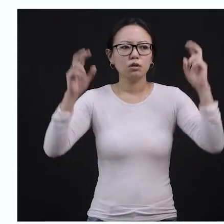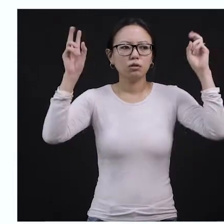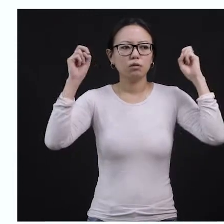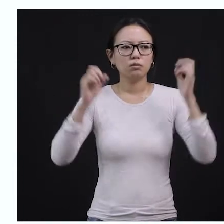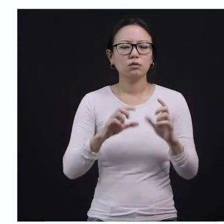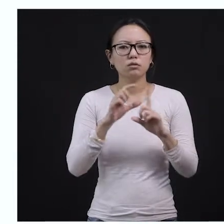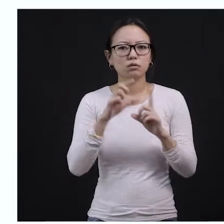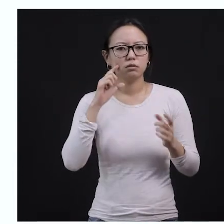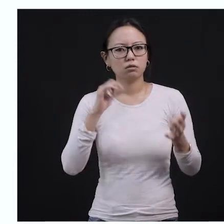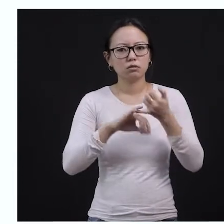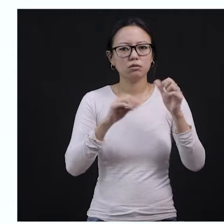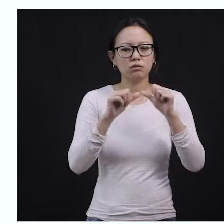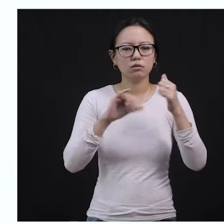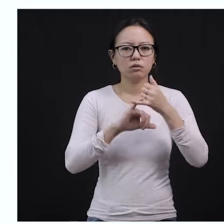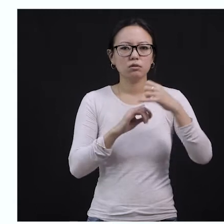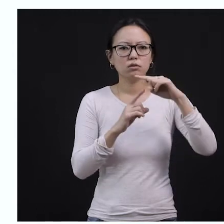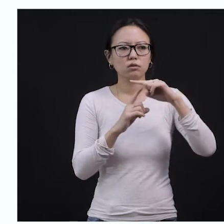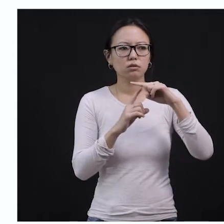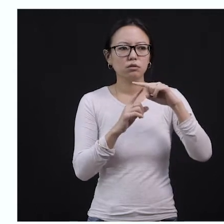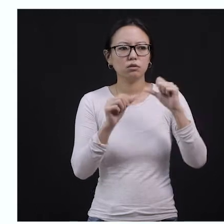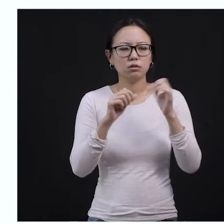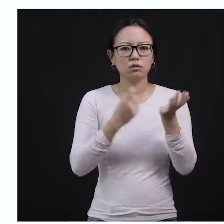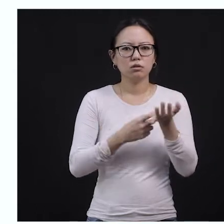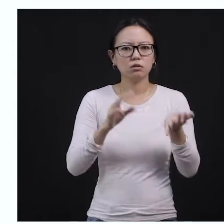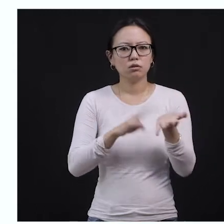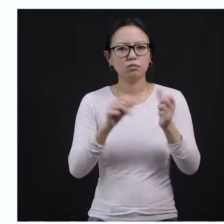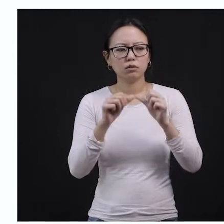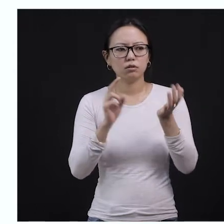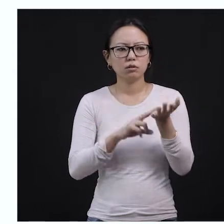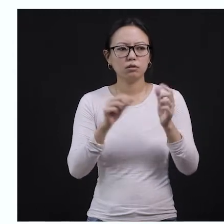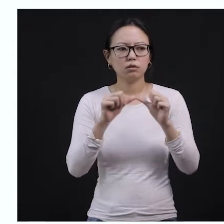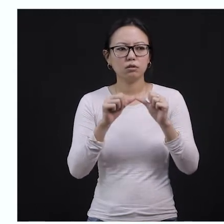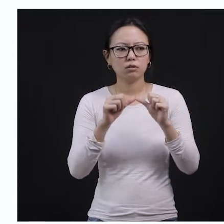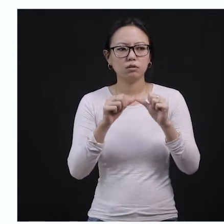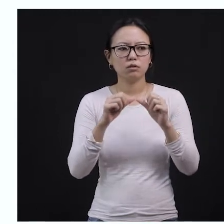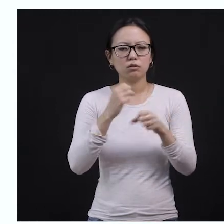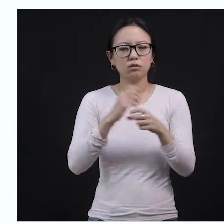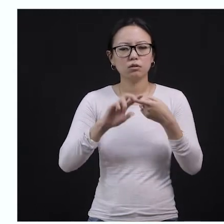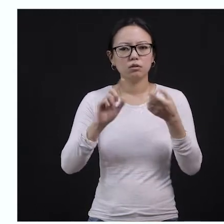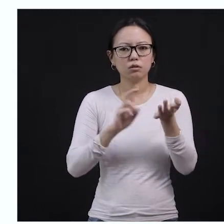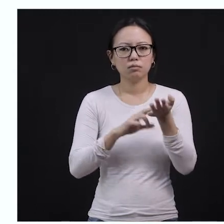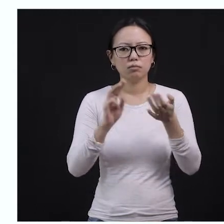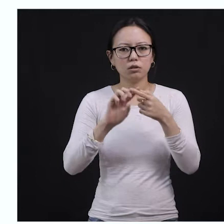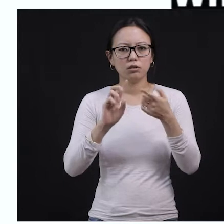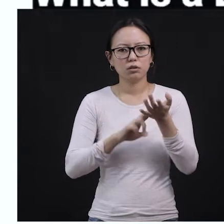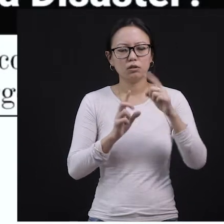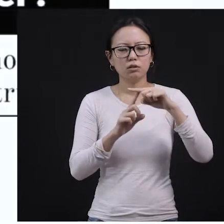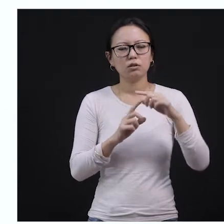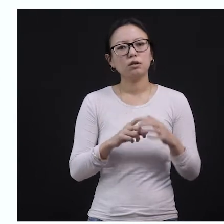disaster management and mitigation from chapter 12, page number 89.